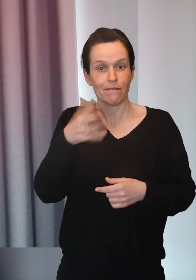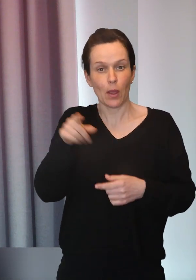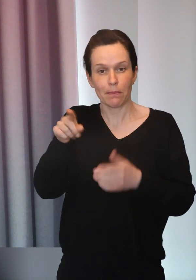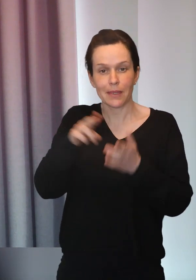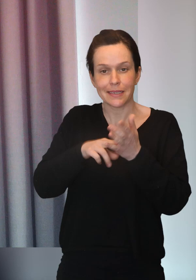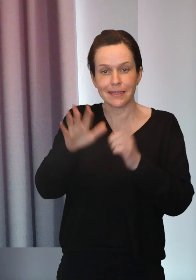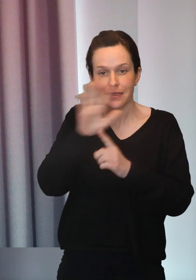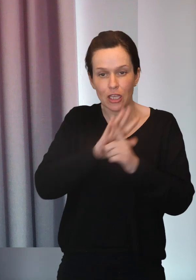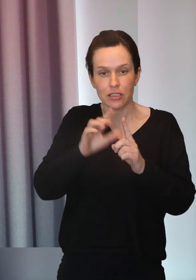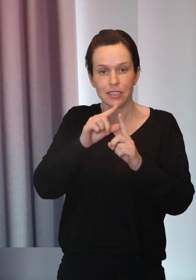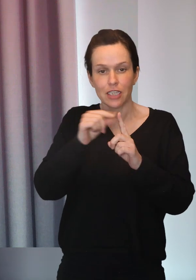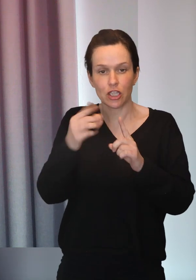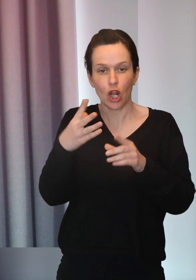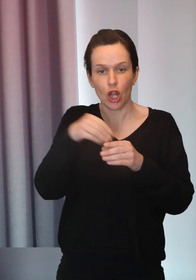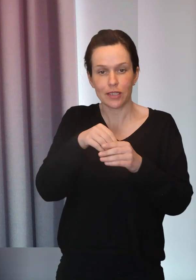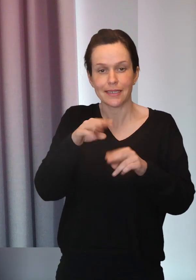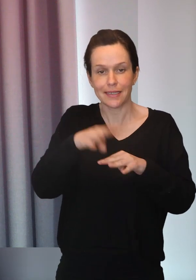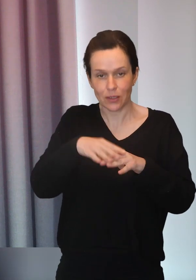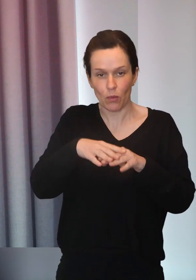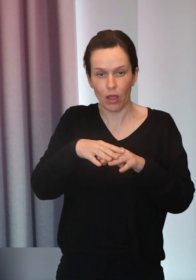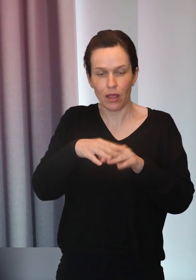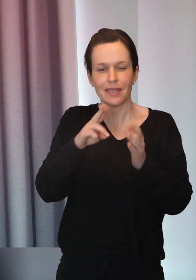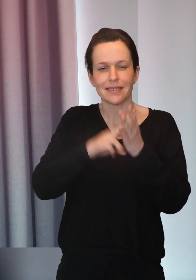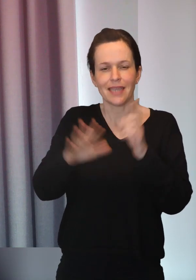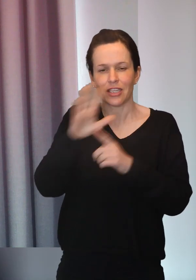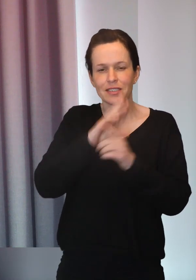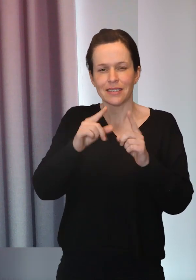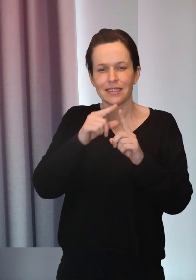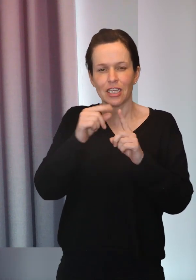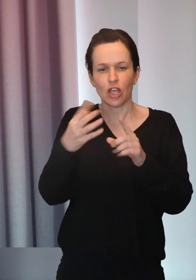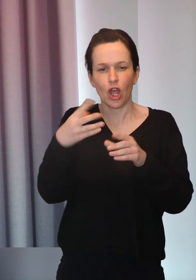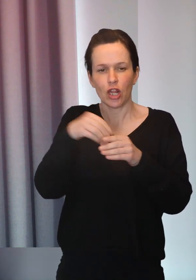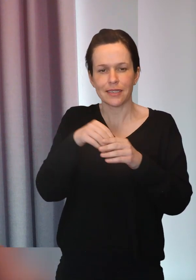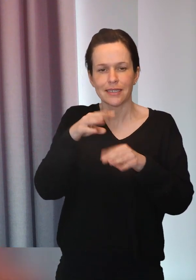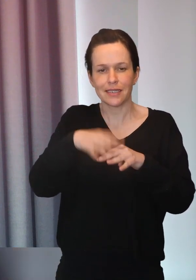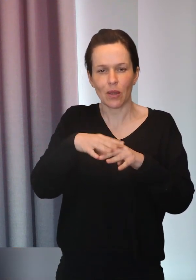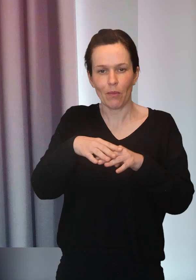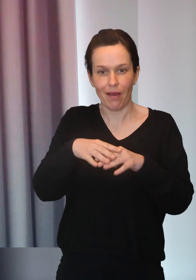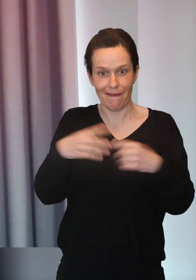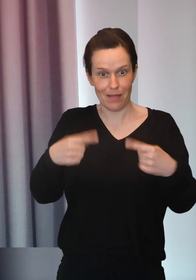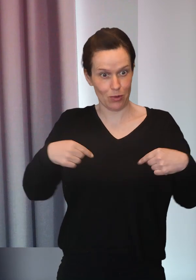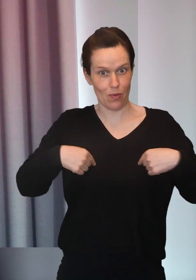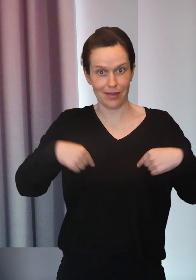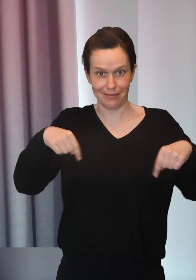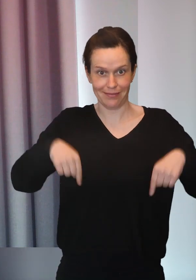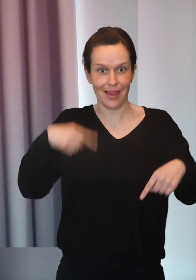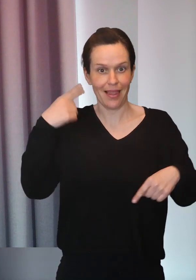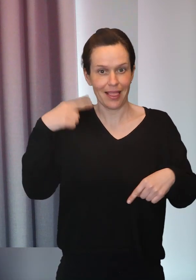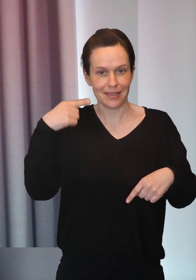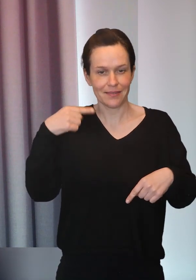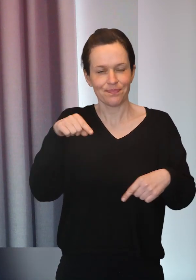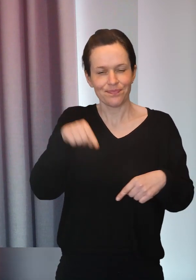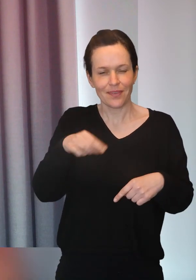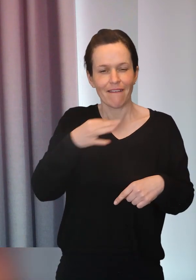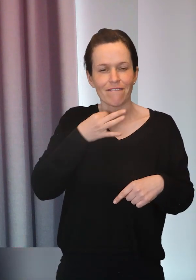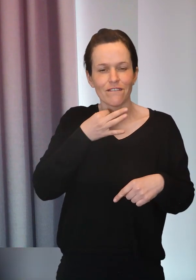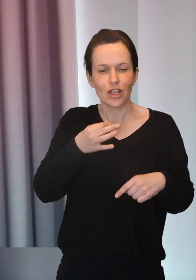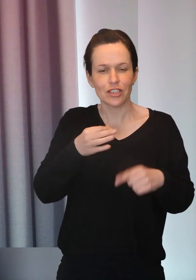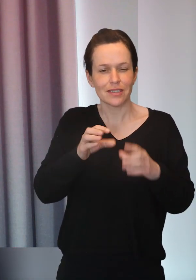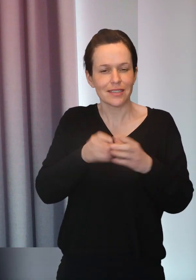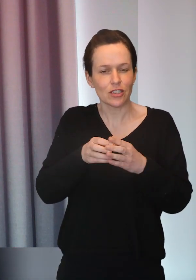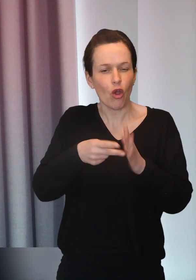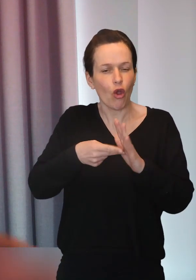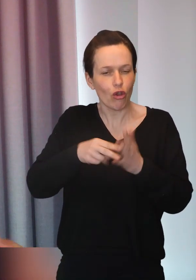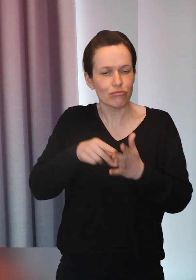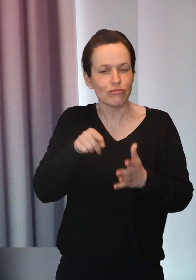participants recruited from the National Digital Inclusion Network. The National Digital Inclusion Network is also available to us in London. It is a cohort